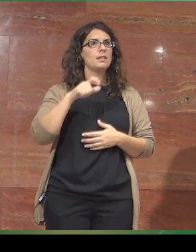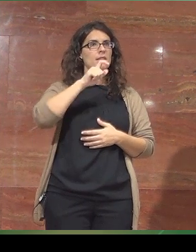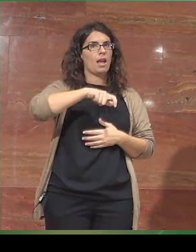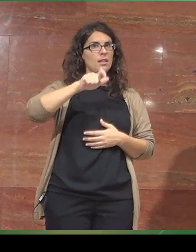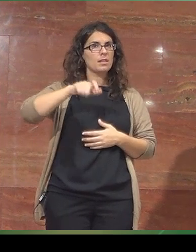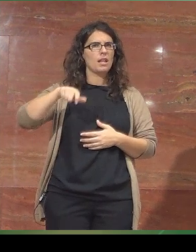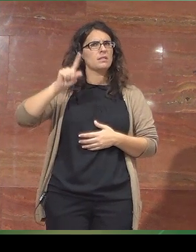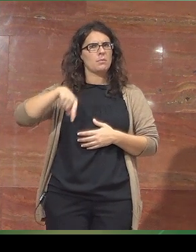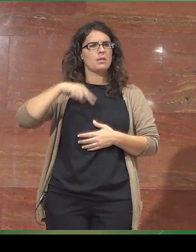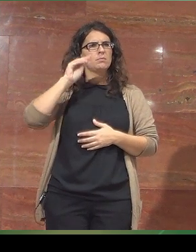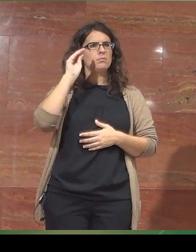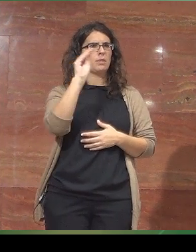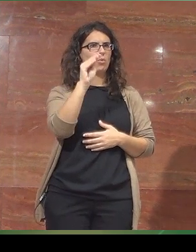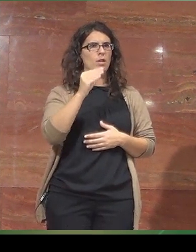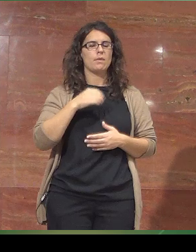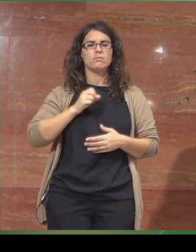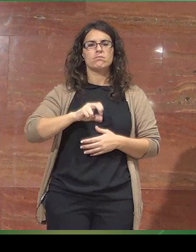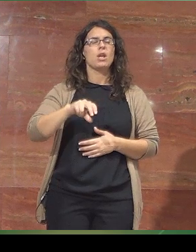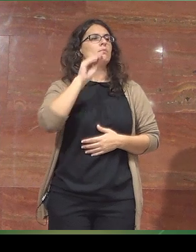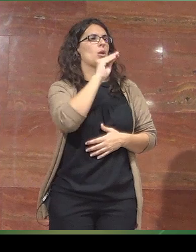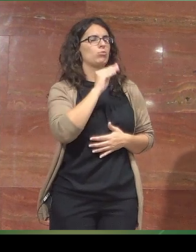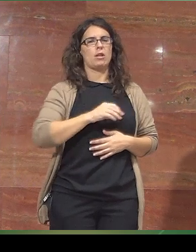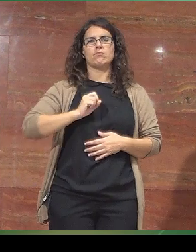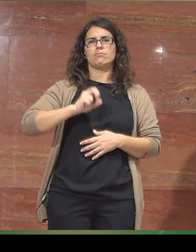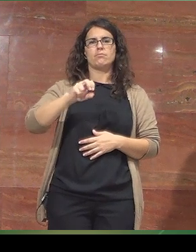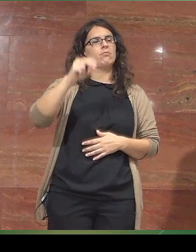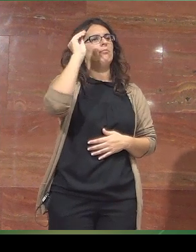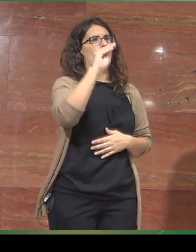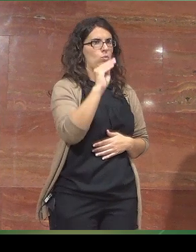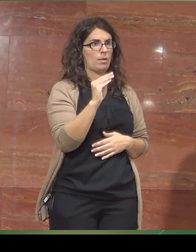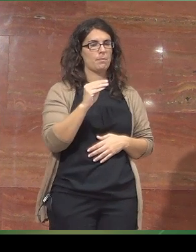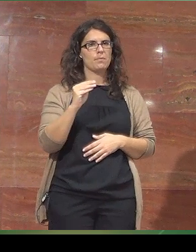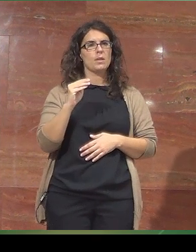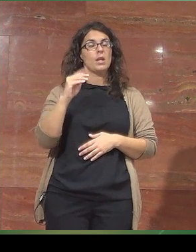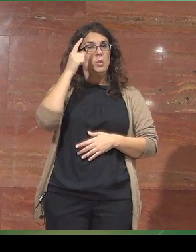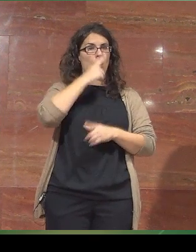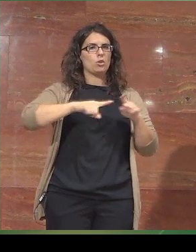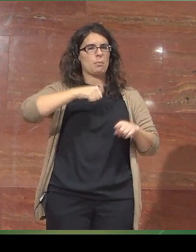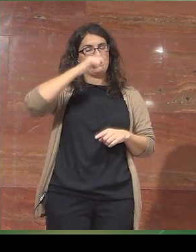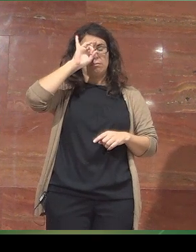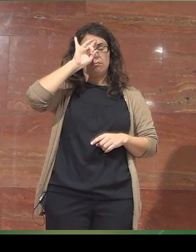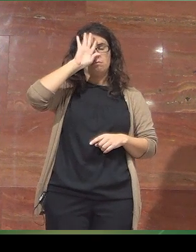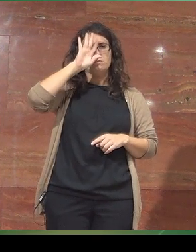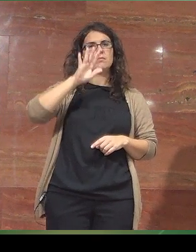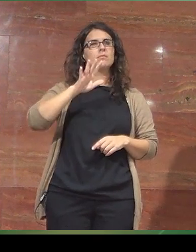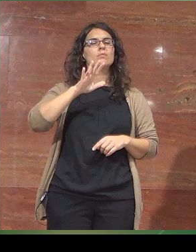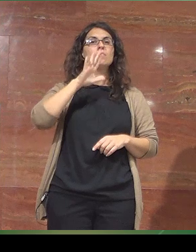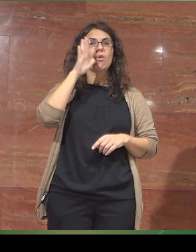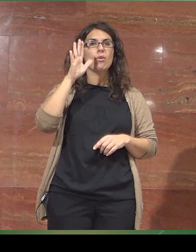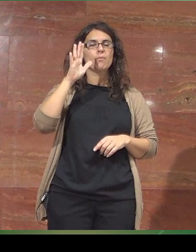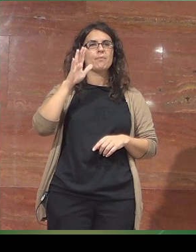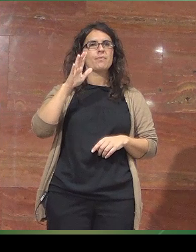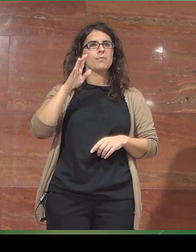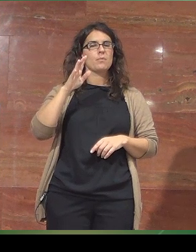And one of the most surprising facts was that we found that 45% of people